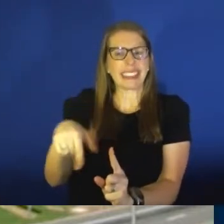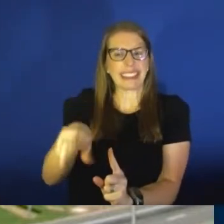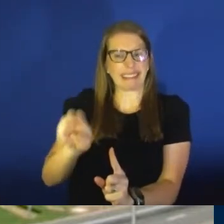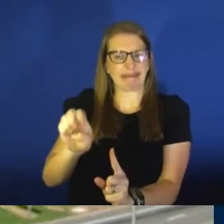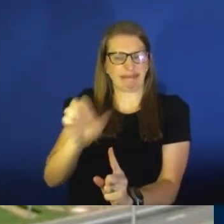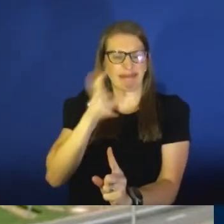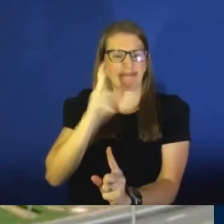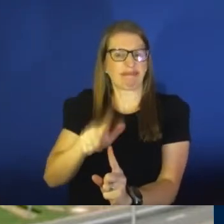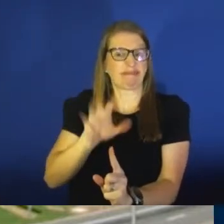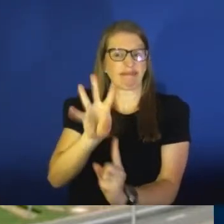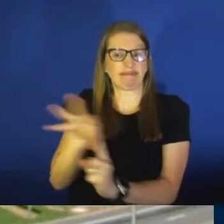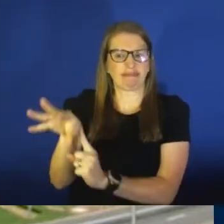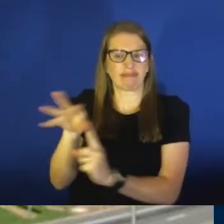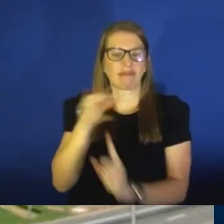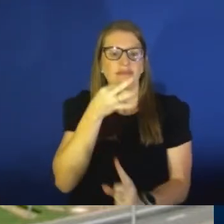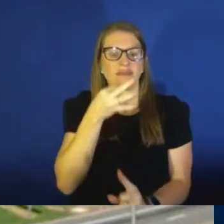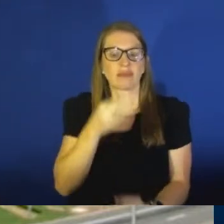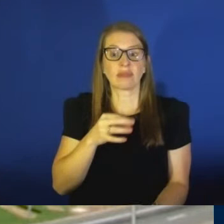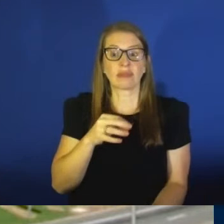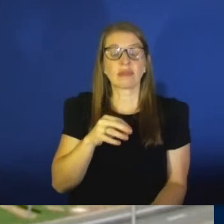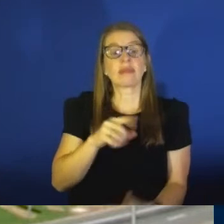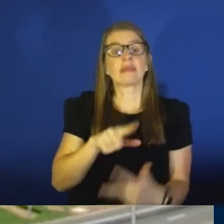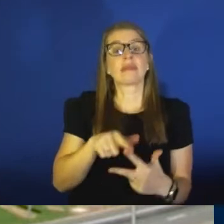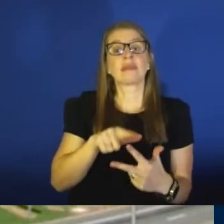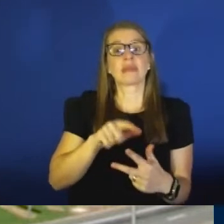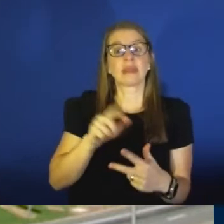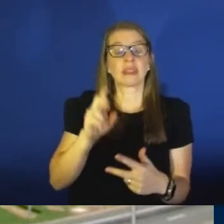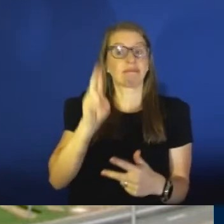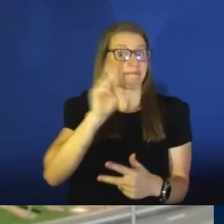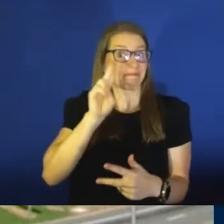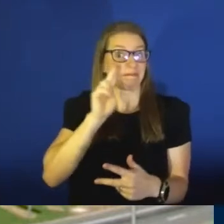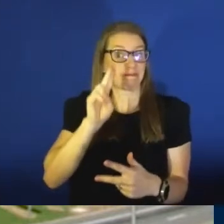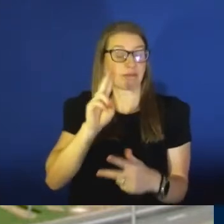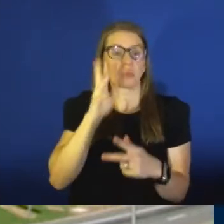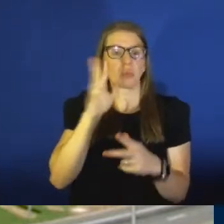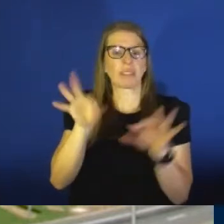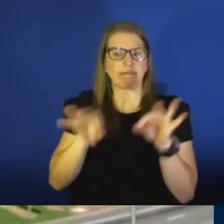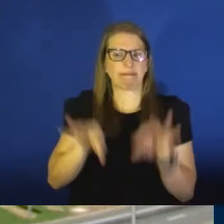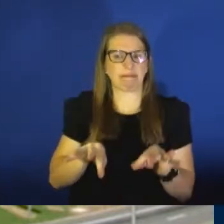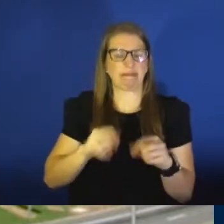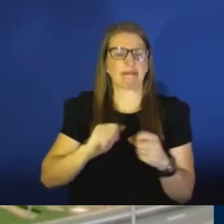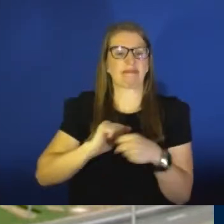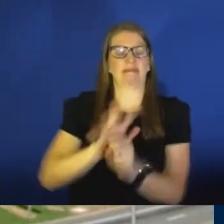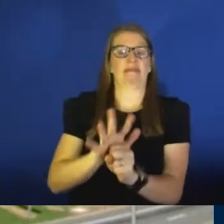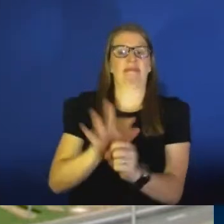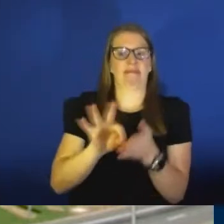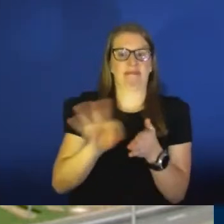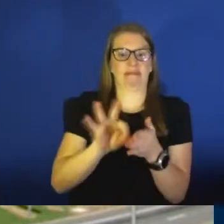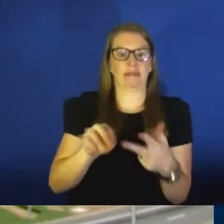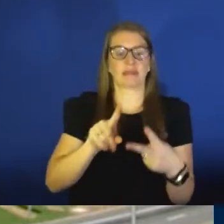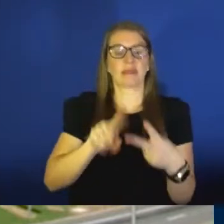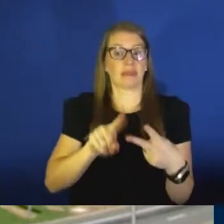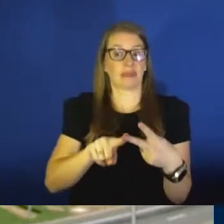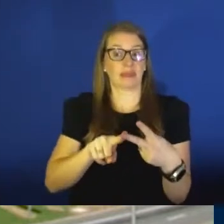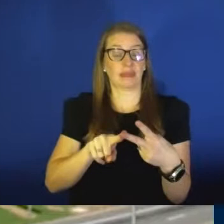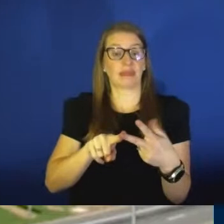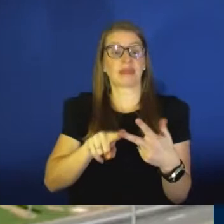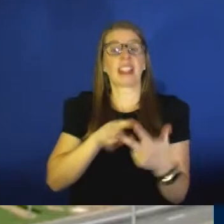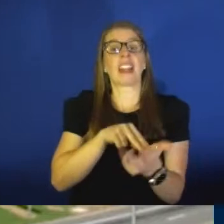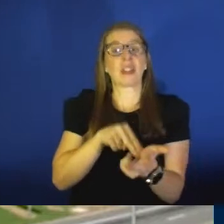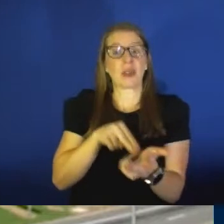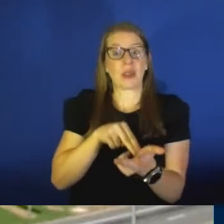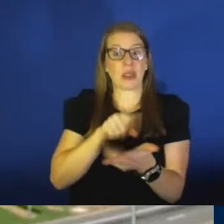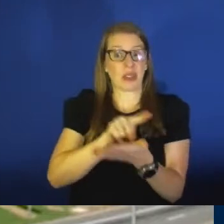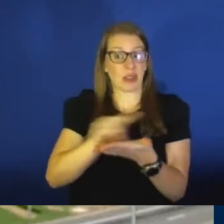and some COVID headlines. But first, celebrating the hard work they put in every single day here and across the country. It